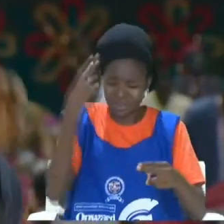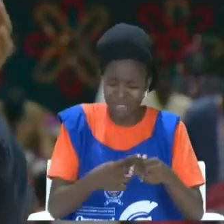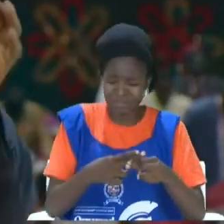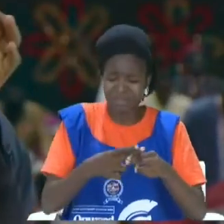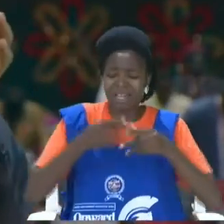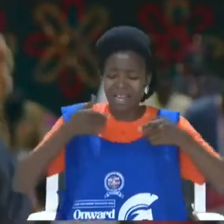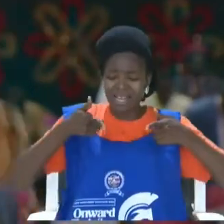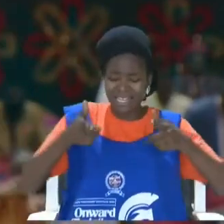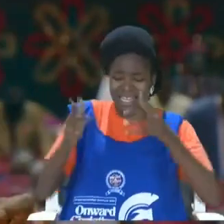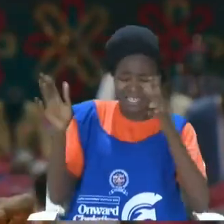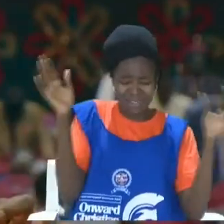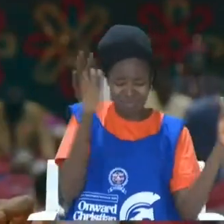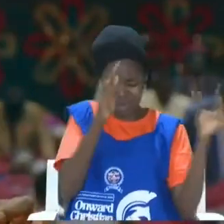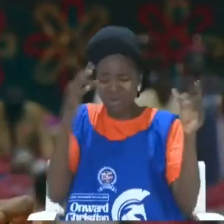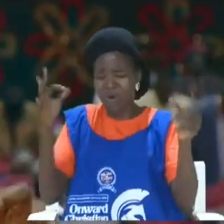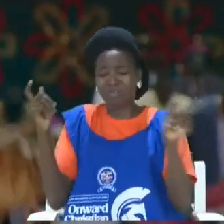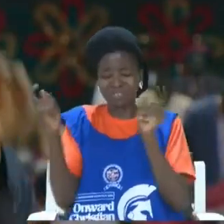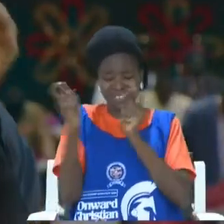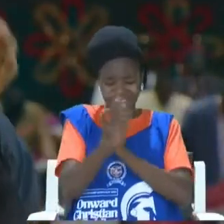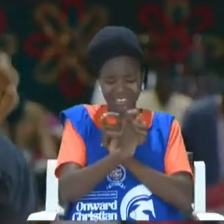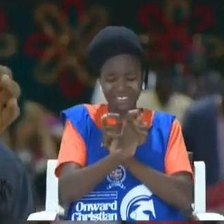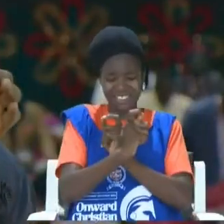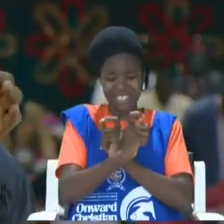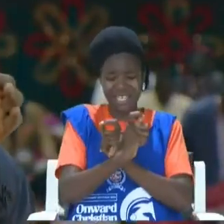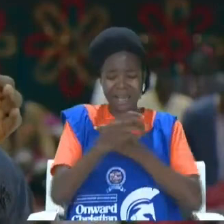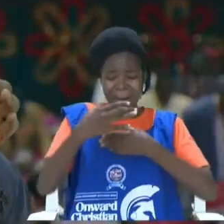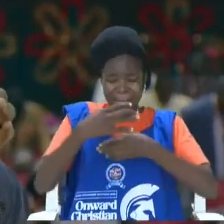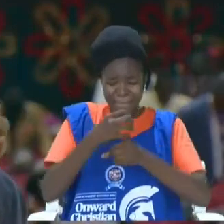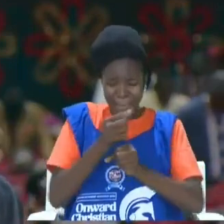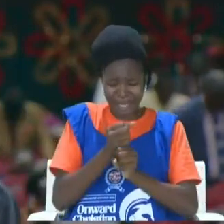Let the wind of change make